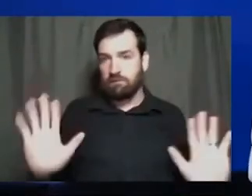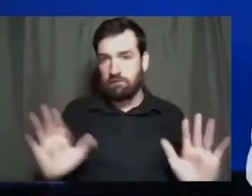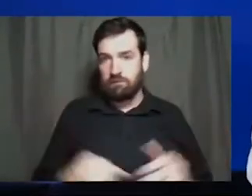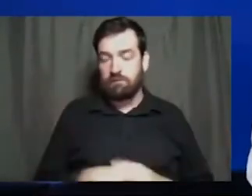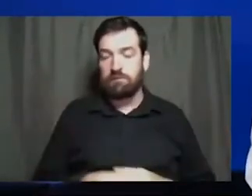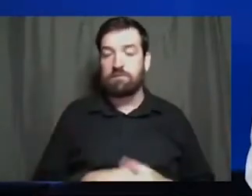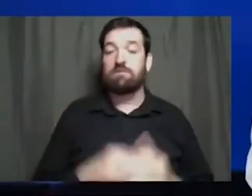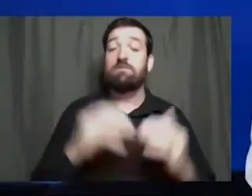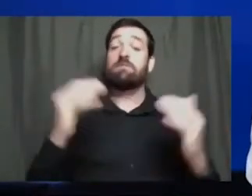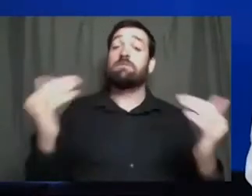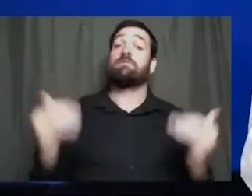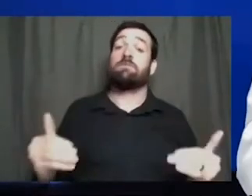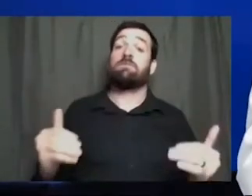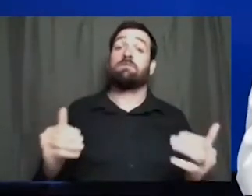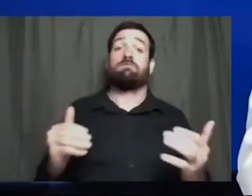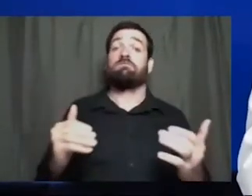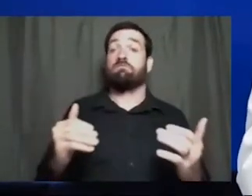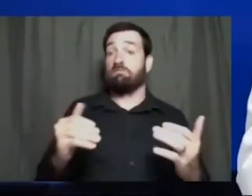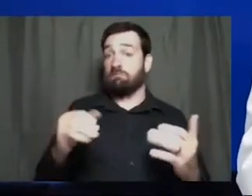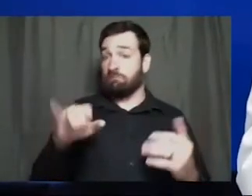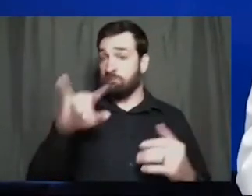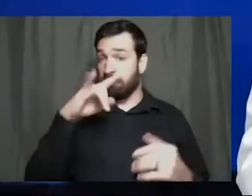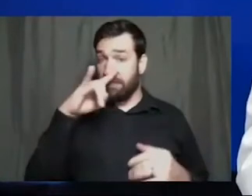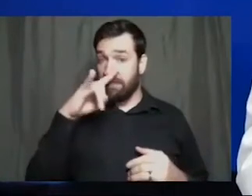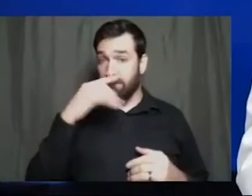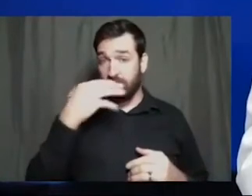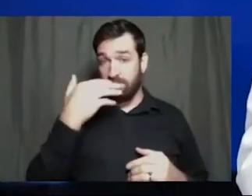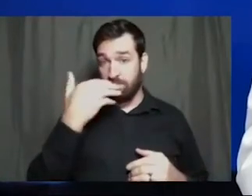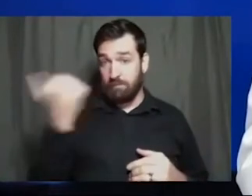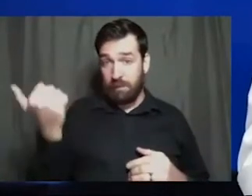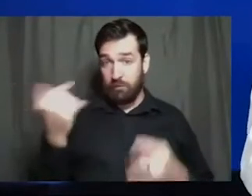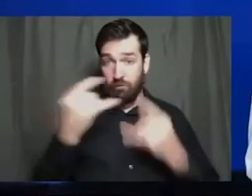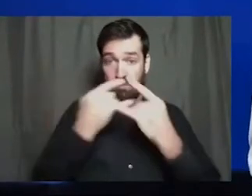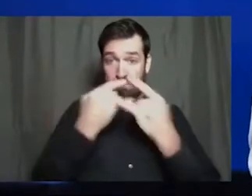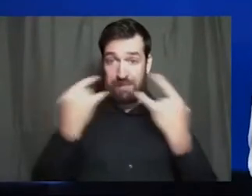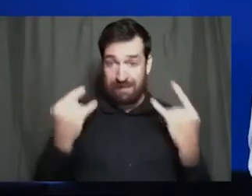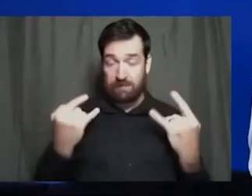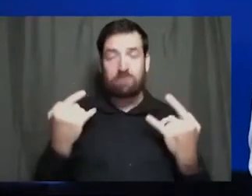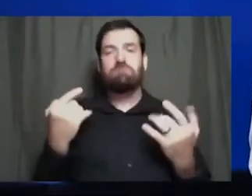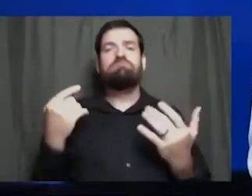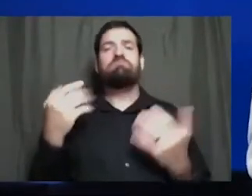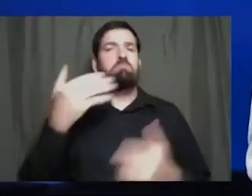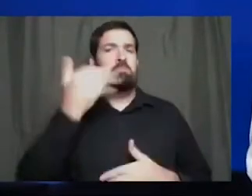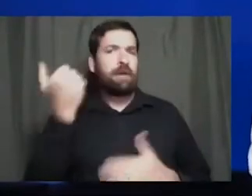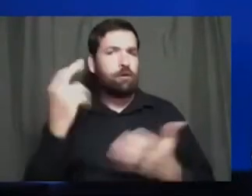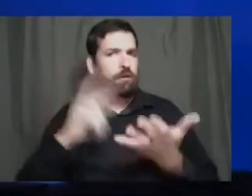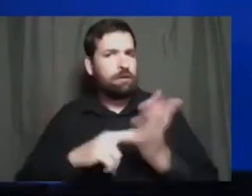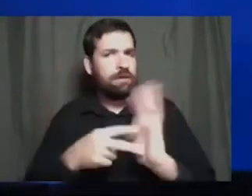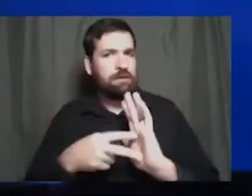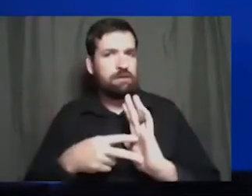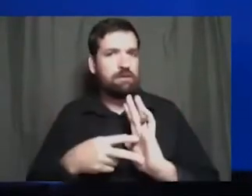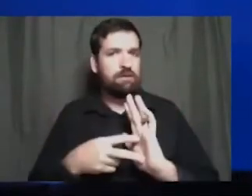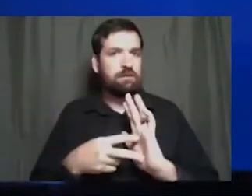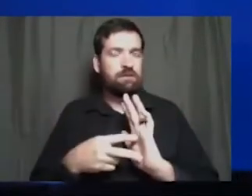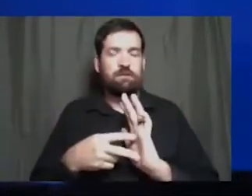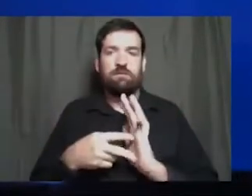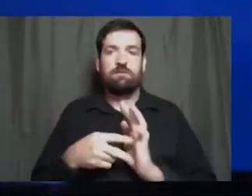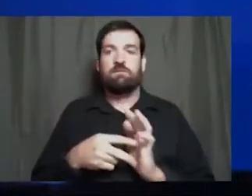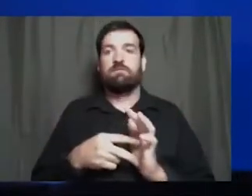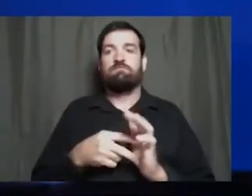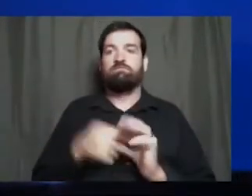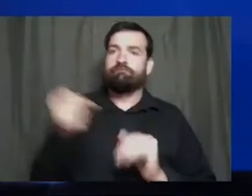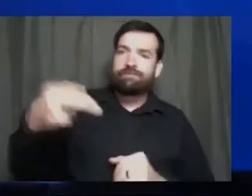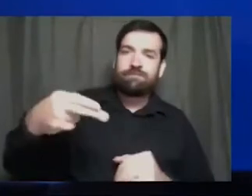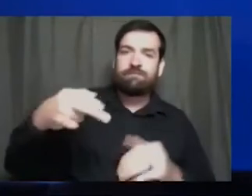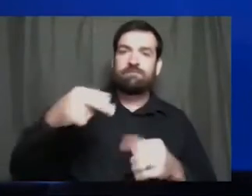question of, are kids better off masked? When I say better off, are you overcoming enough of the depression,